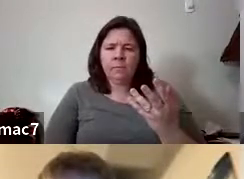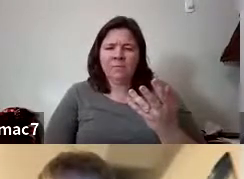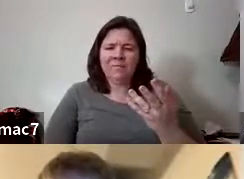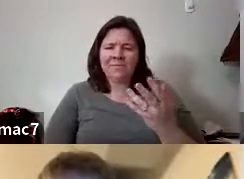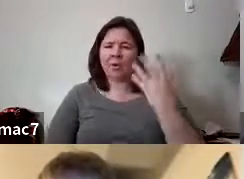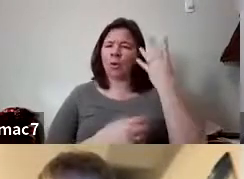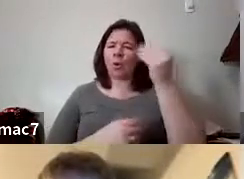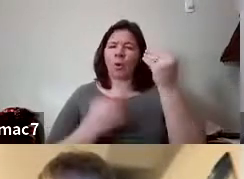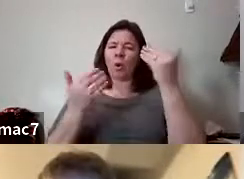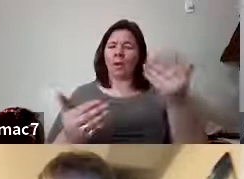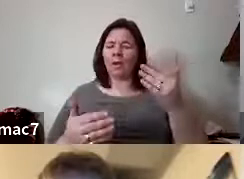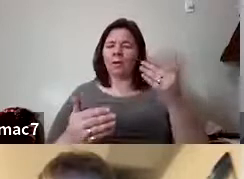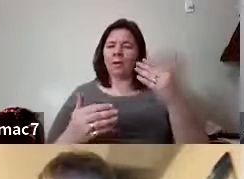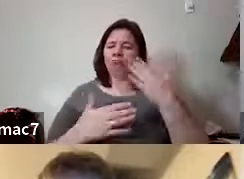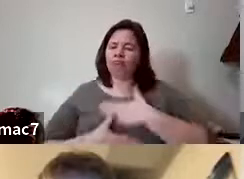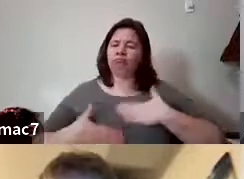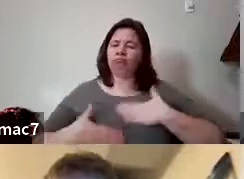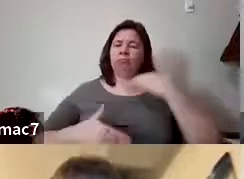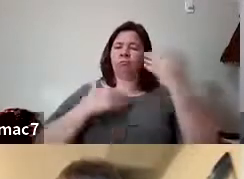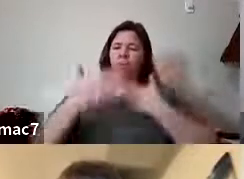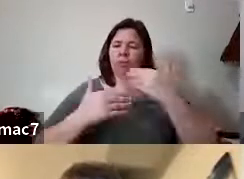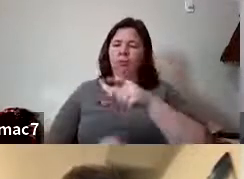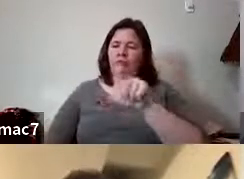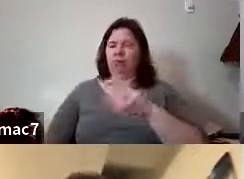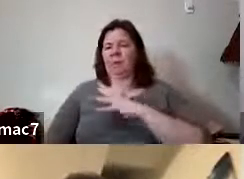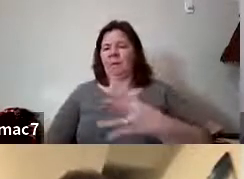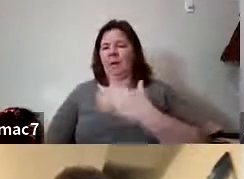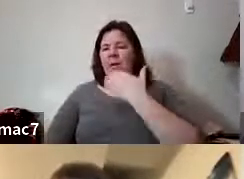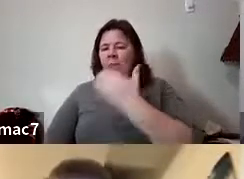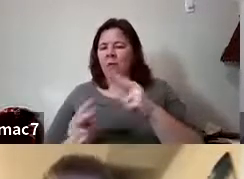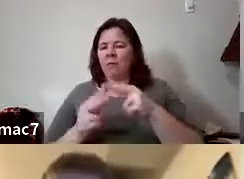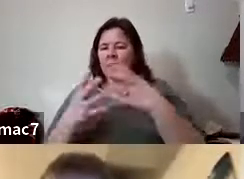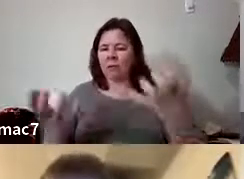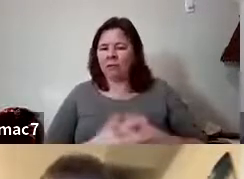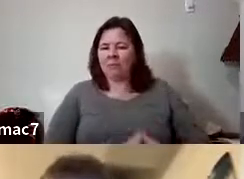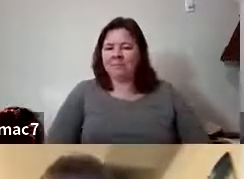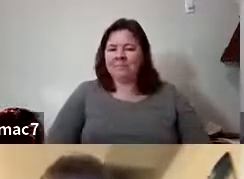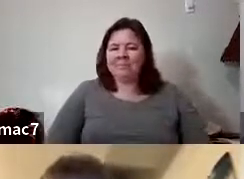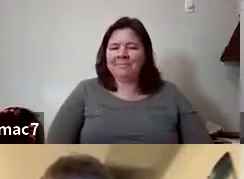go ahead, enjoy the process, and you should be fine. Thank you.